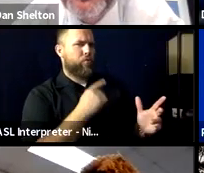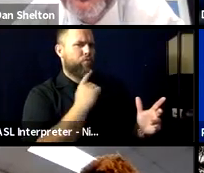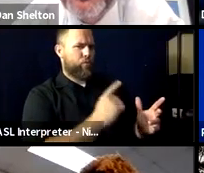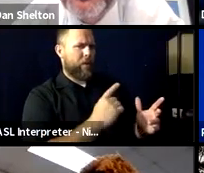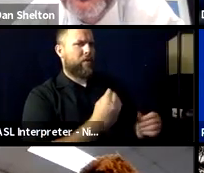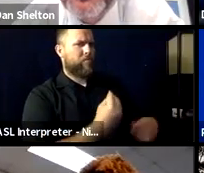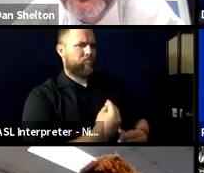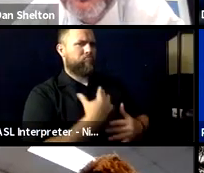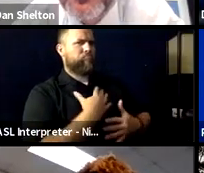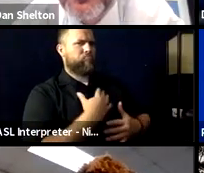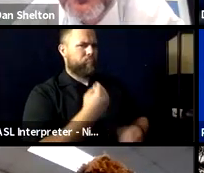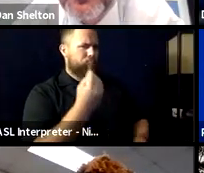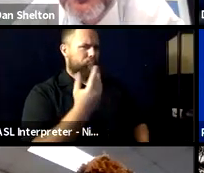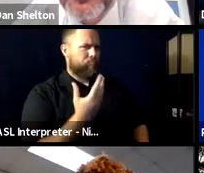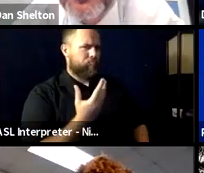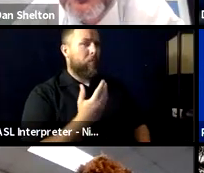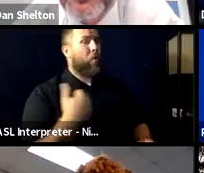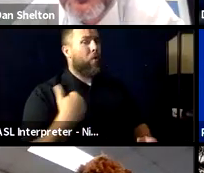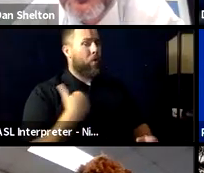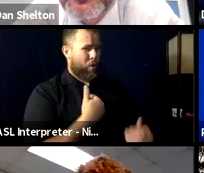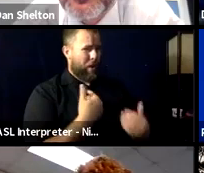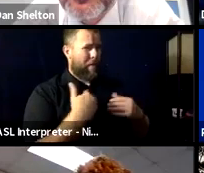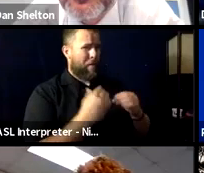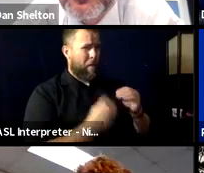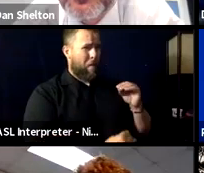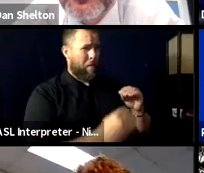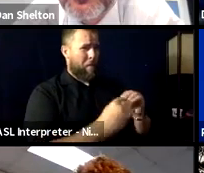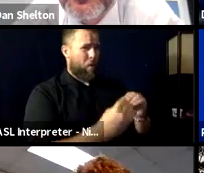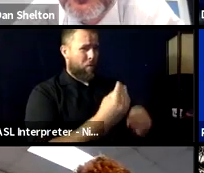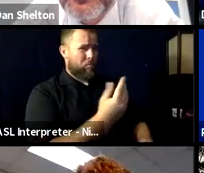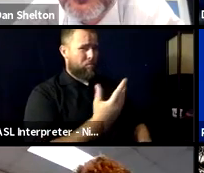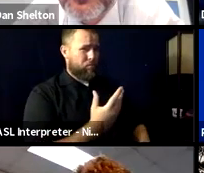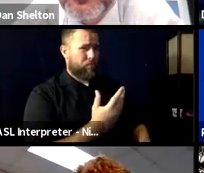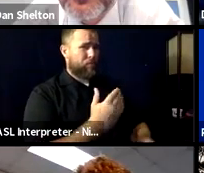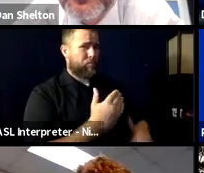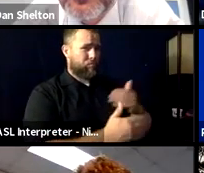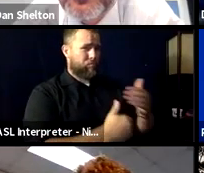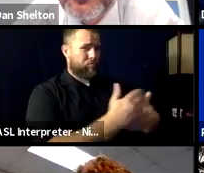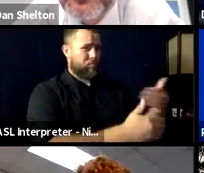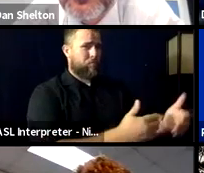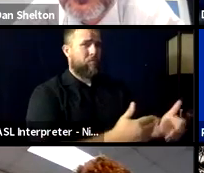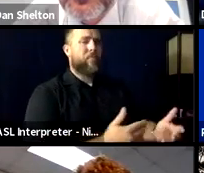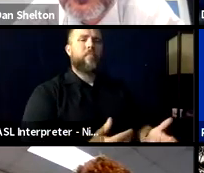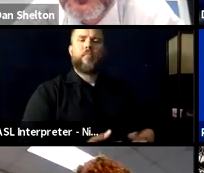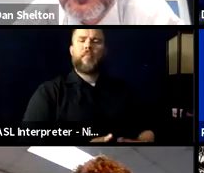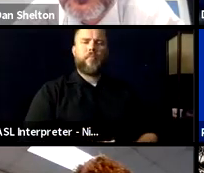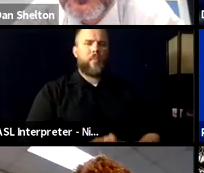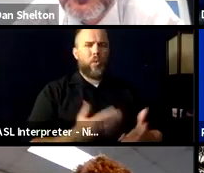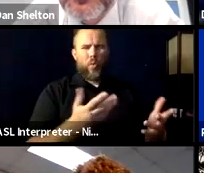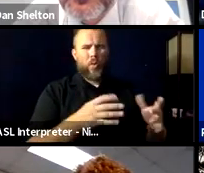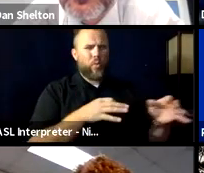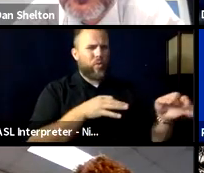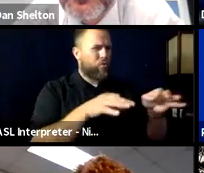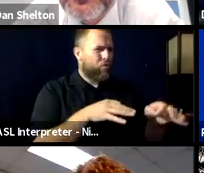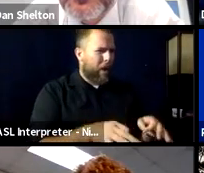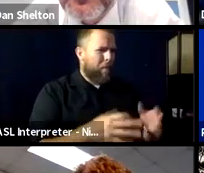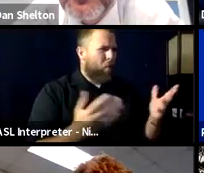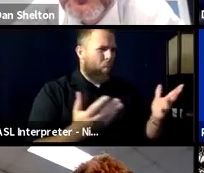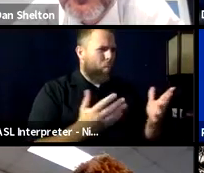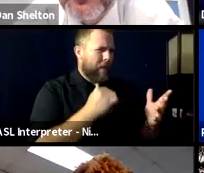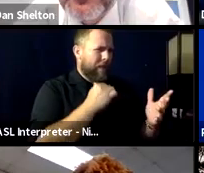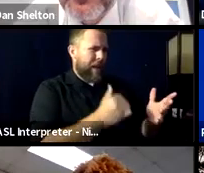week, but can you describe, Dr. Shelton and the committee staff, what's not in there? So what can we expect